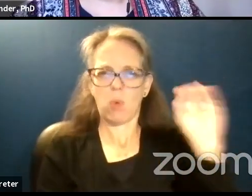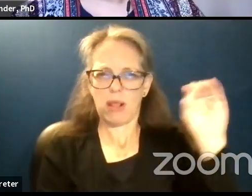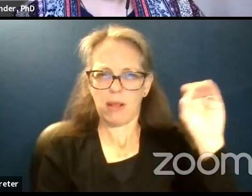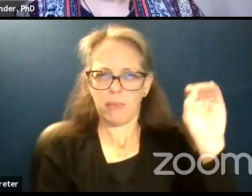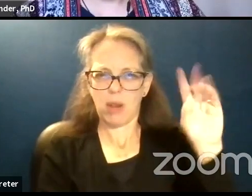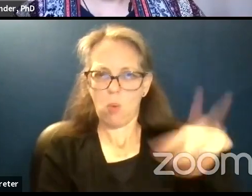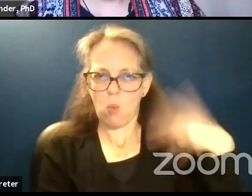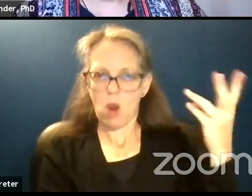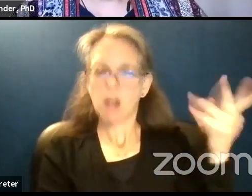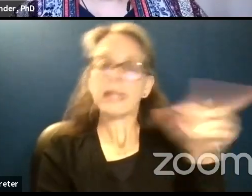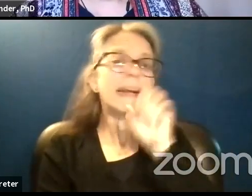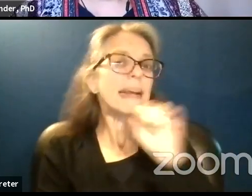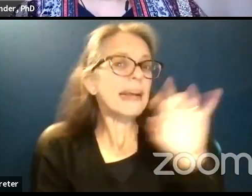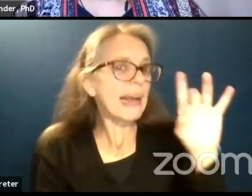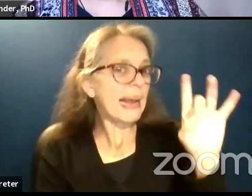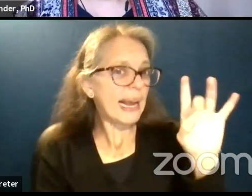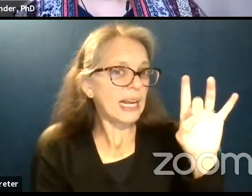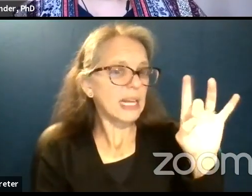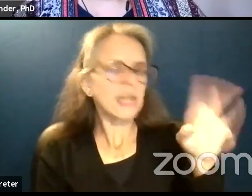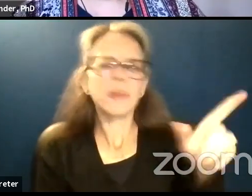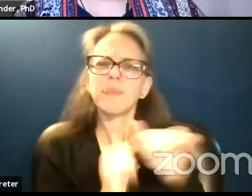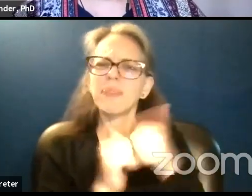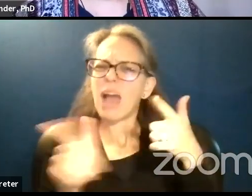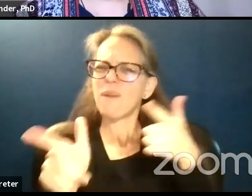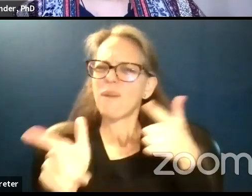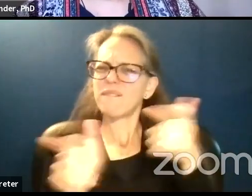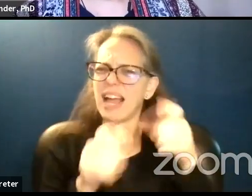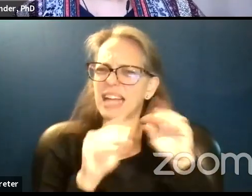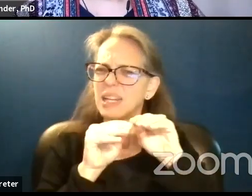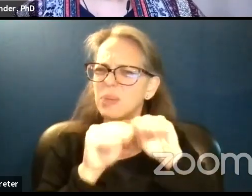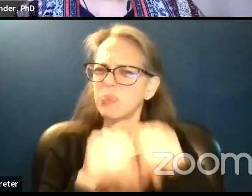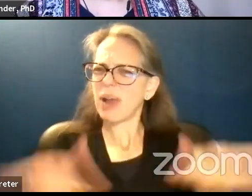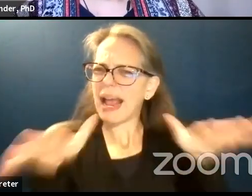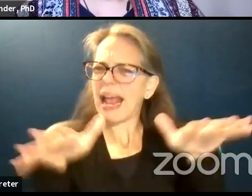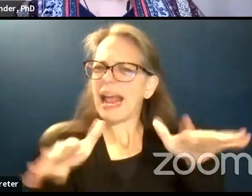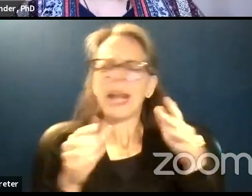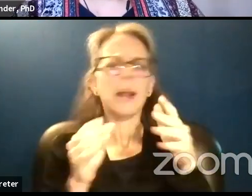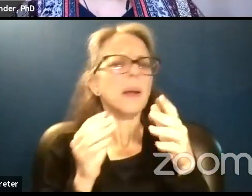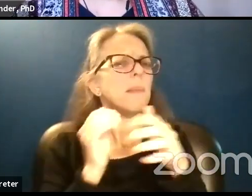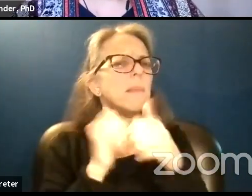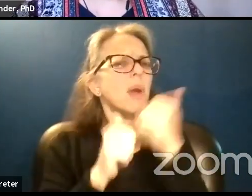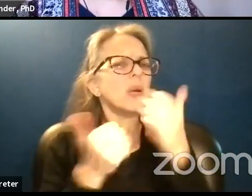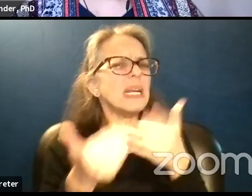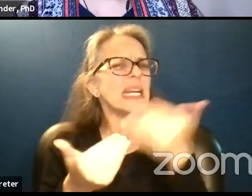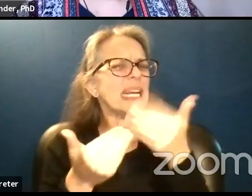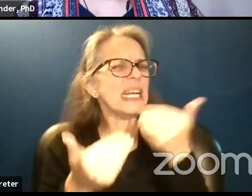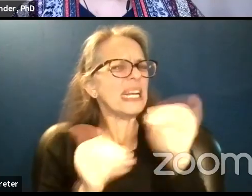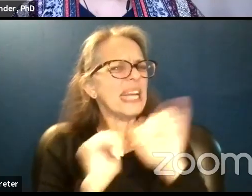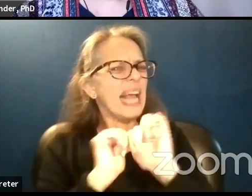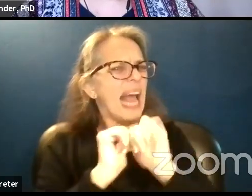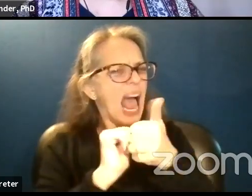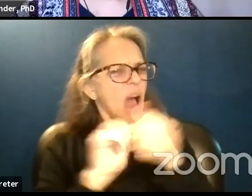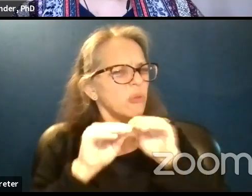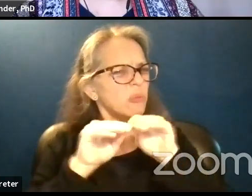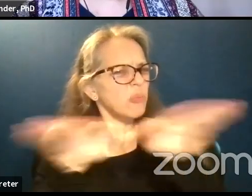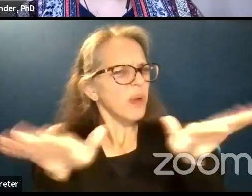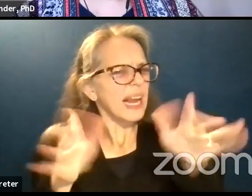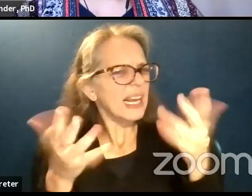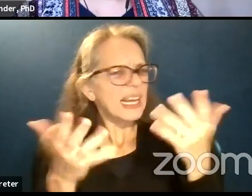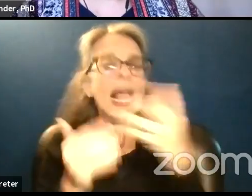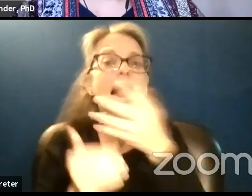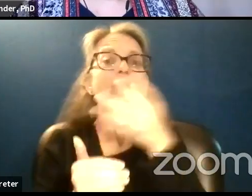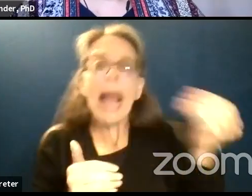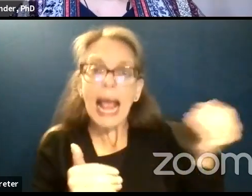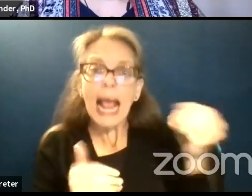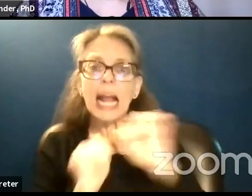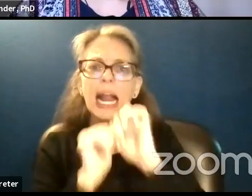and she wants to know how fast does it spread, and what are the easiest ways people spread it, and how can you help